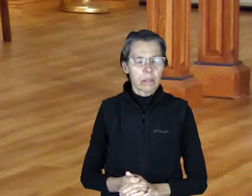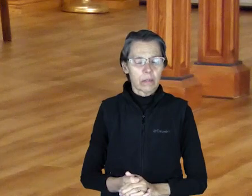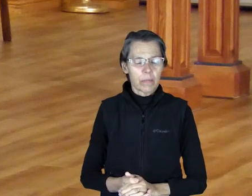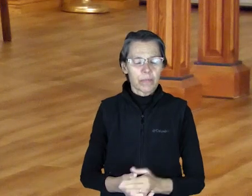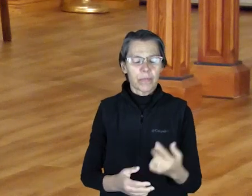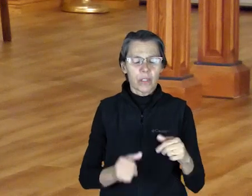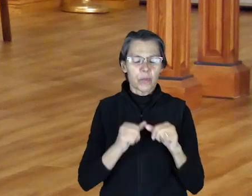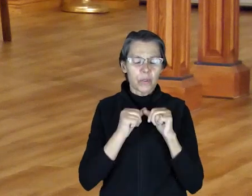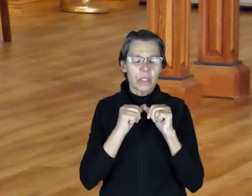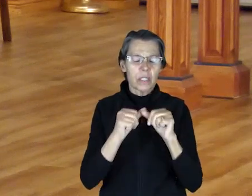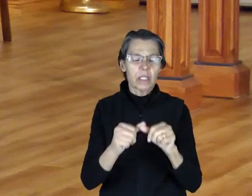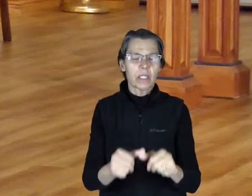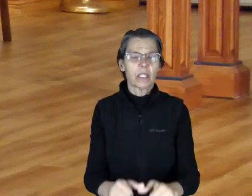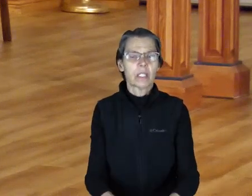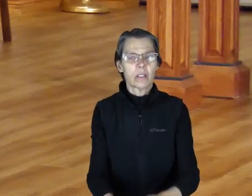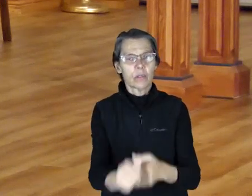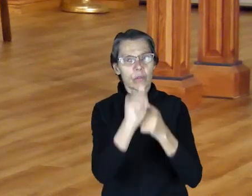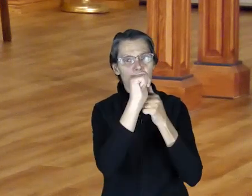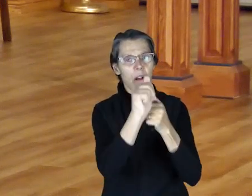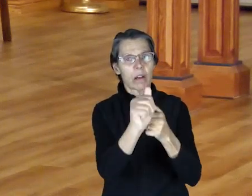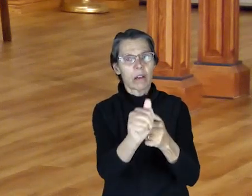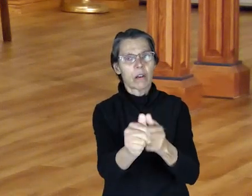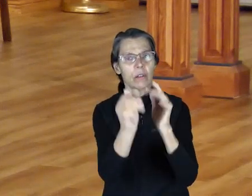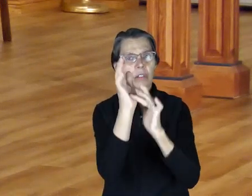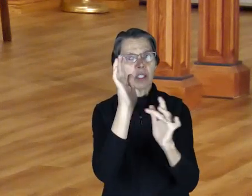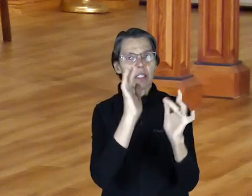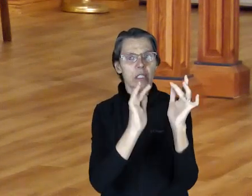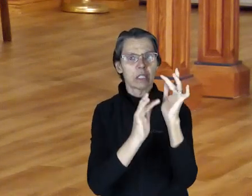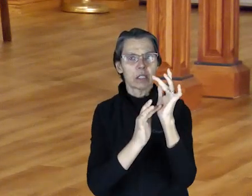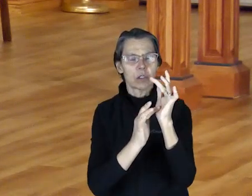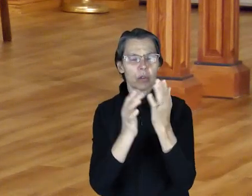As we continue to walk with Jesus on the Lenten journey,